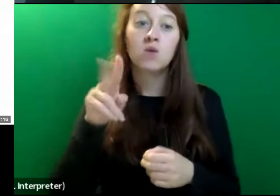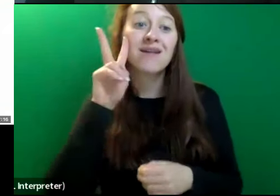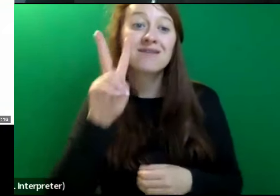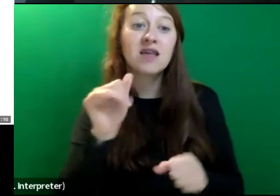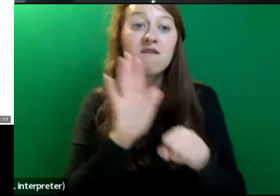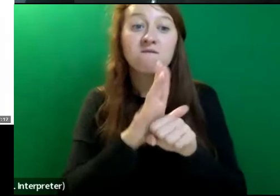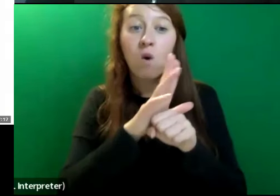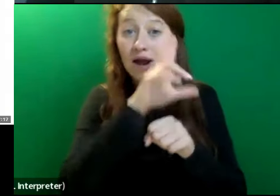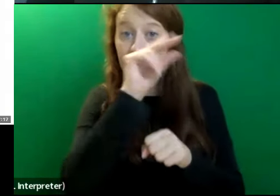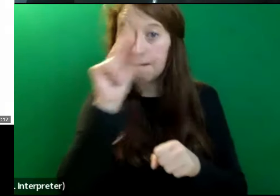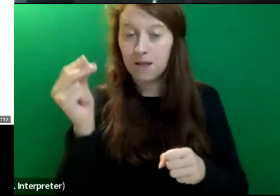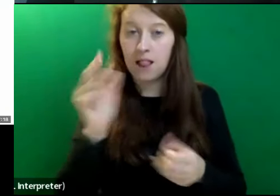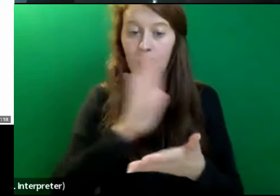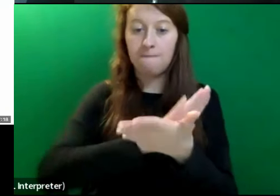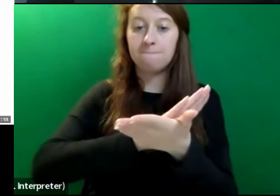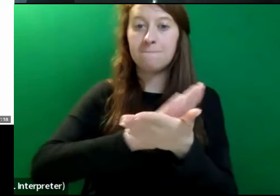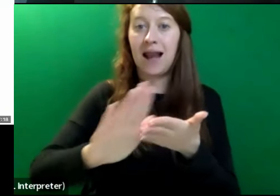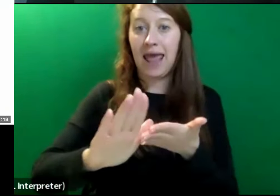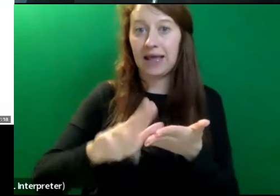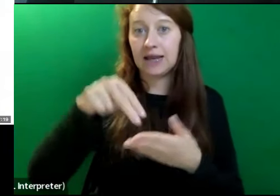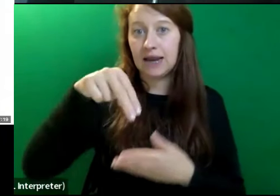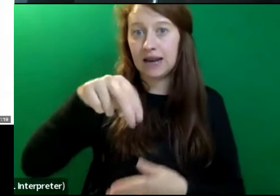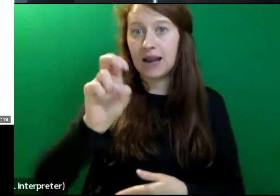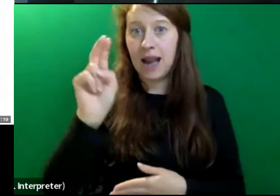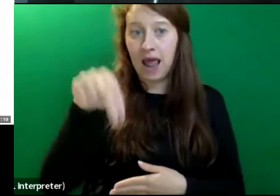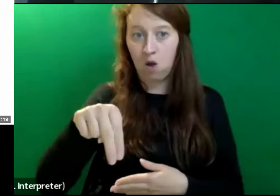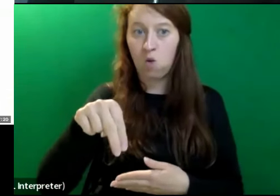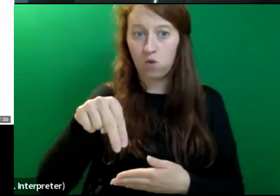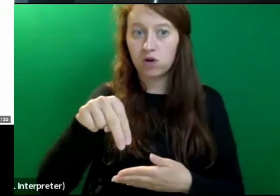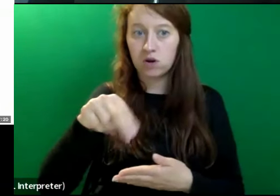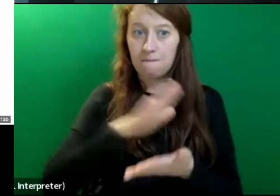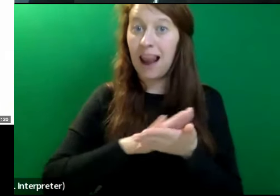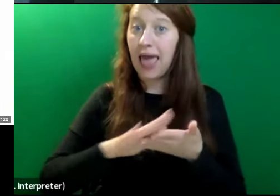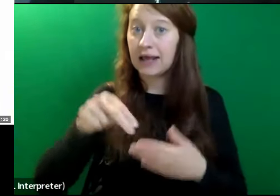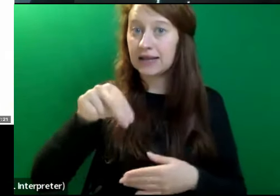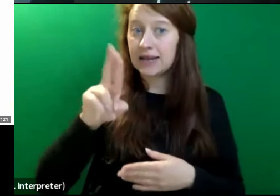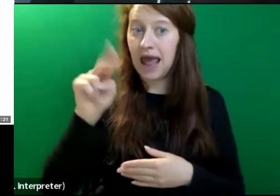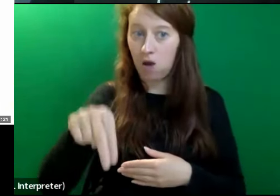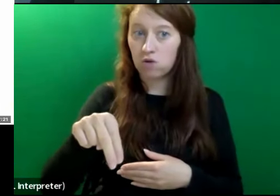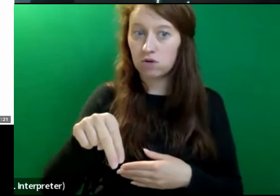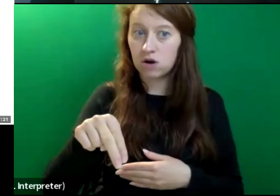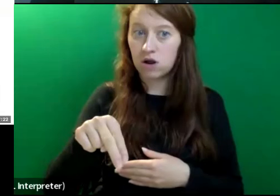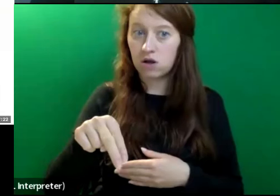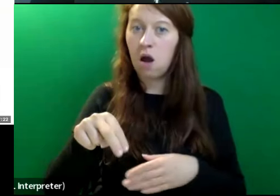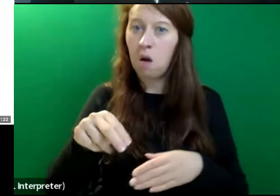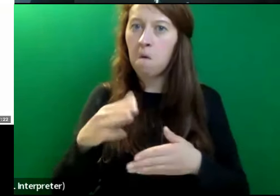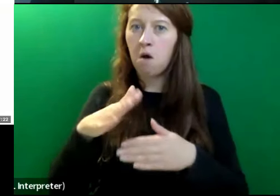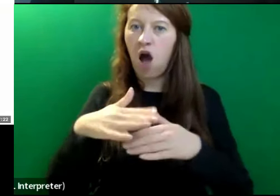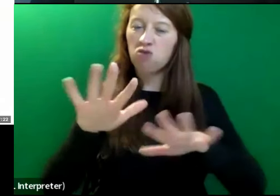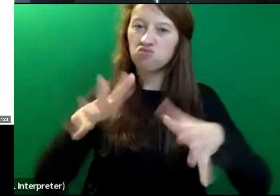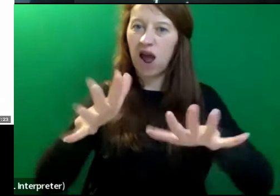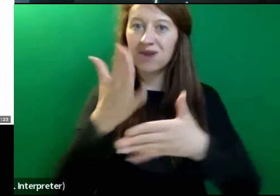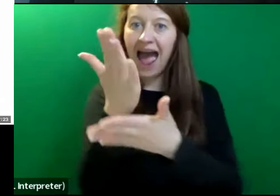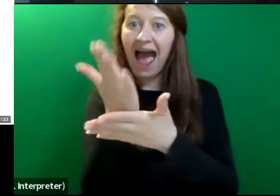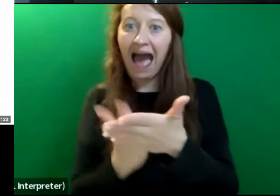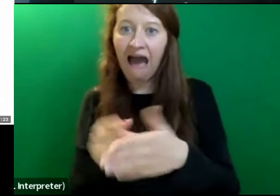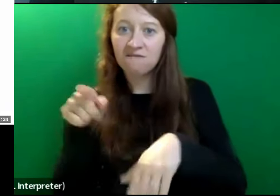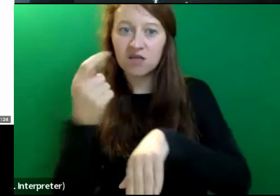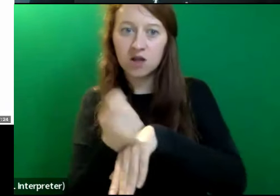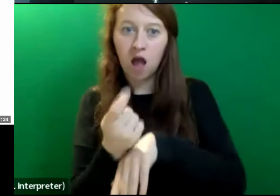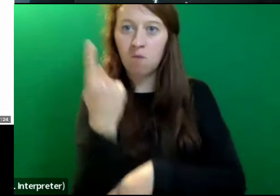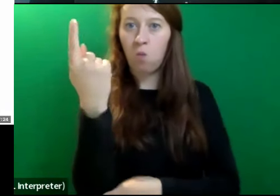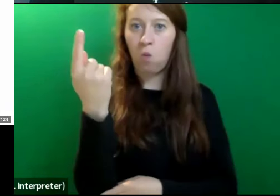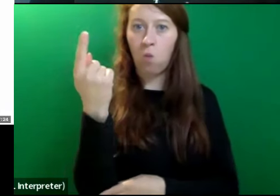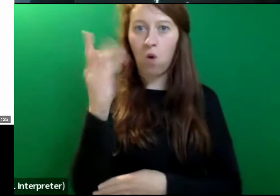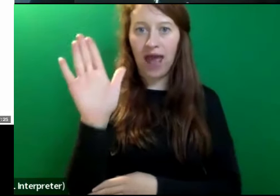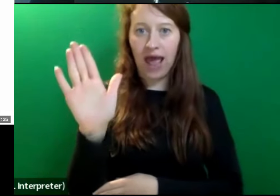plain nouns in the middle here, almost half of the time they're performed one-handed, whereas pronouns, most of the